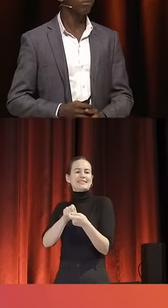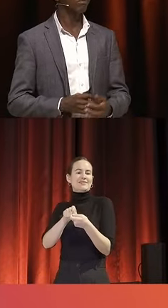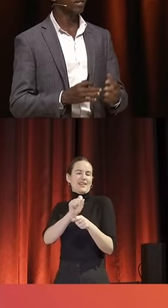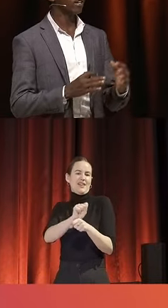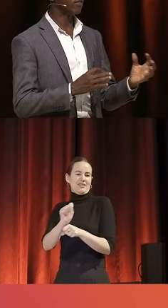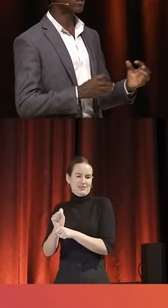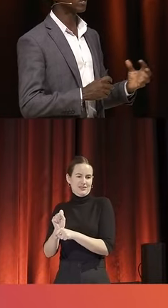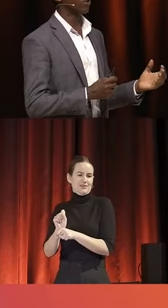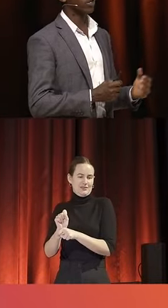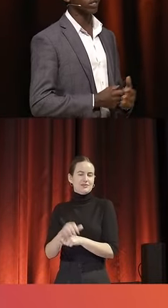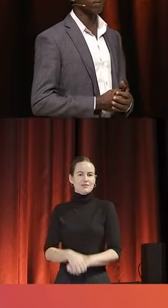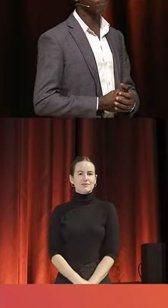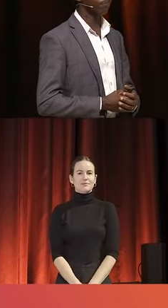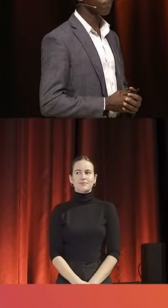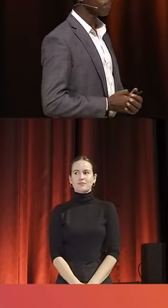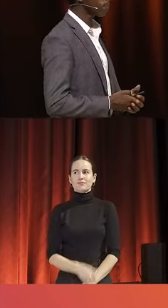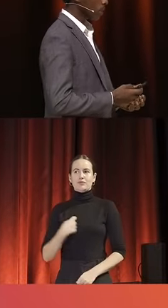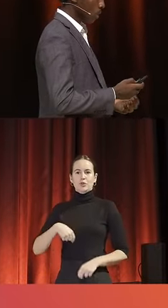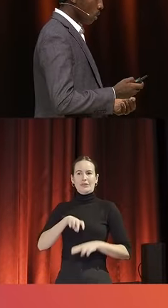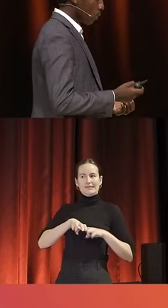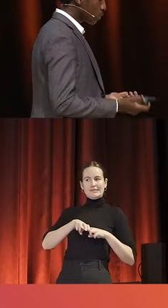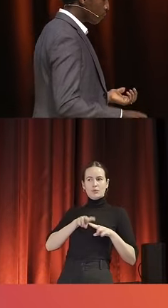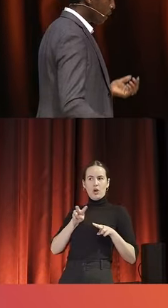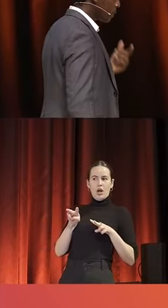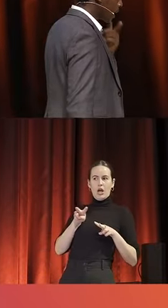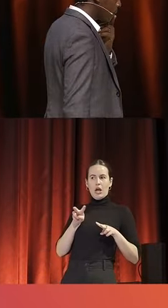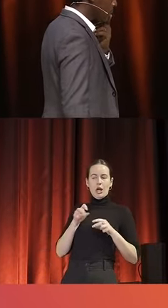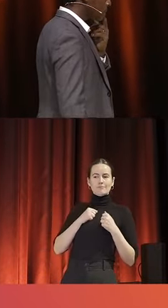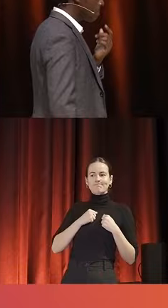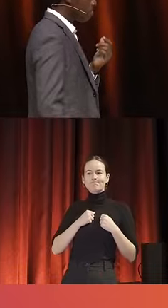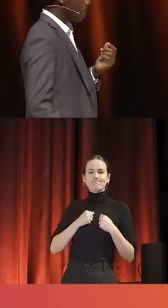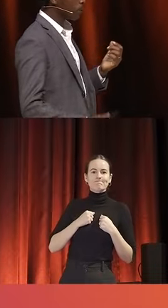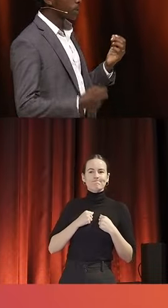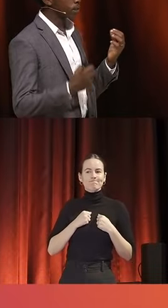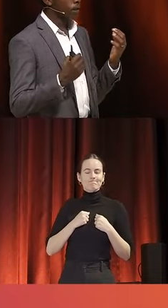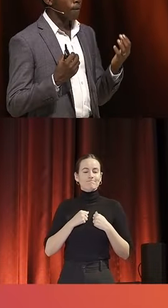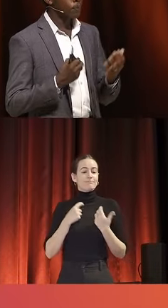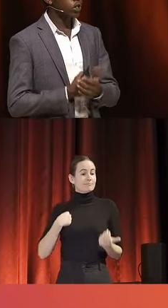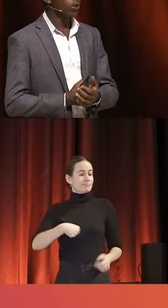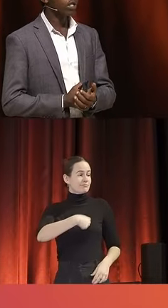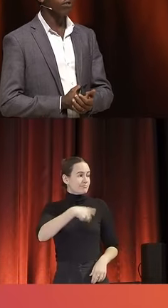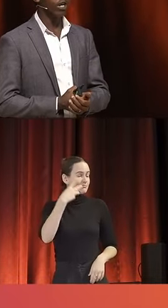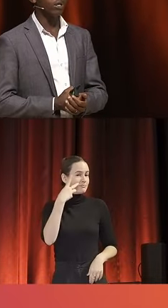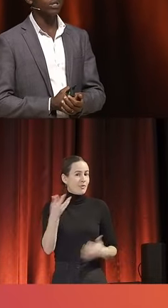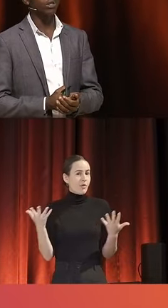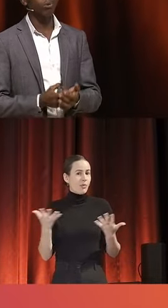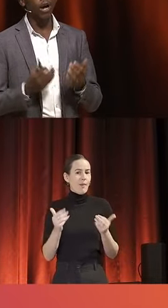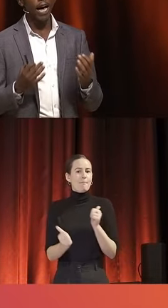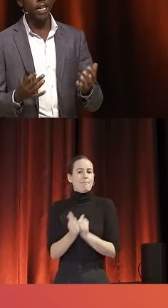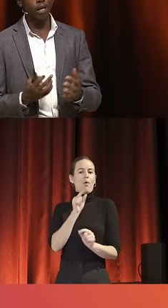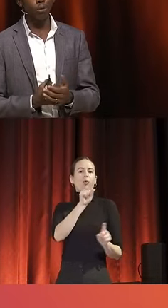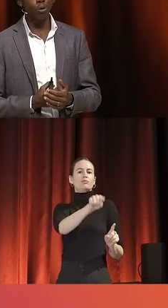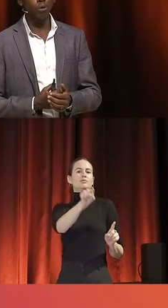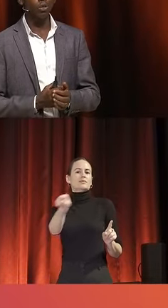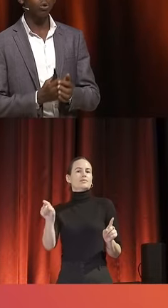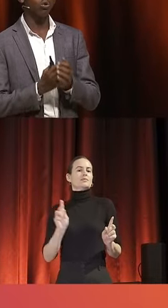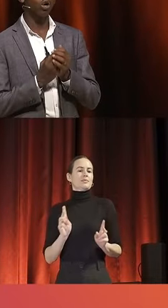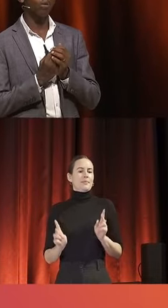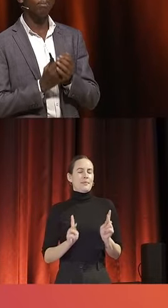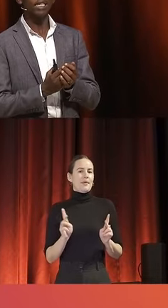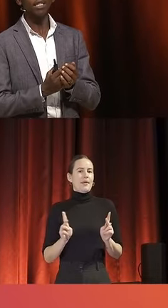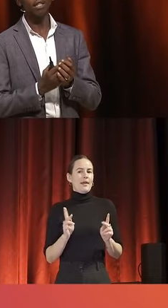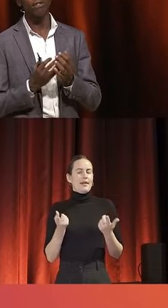room, nervously watching. What we found out was majority of our users were unable